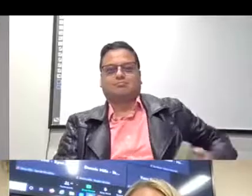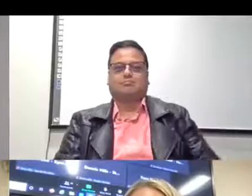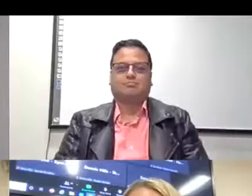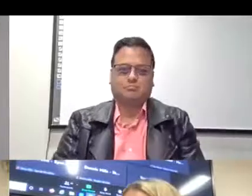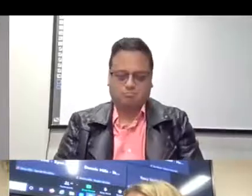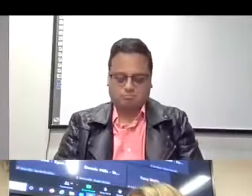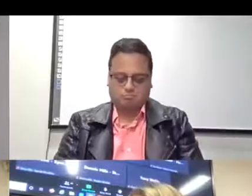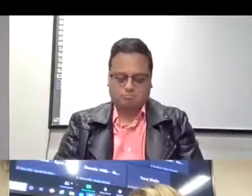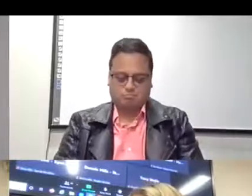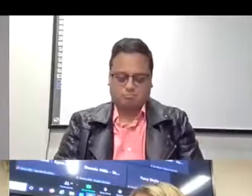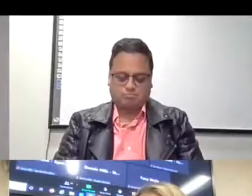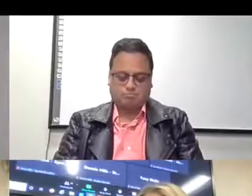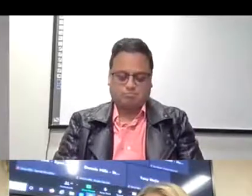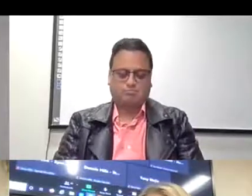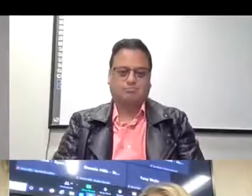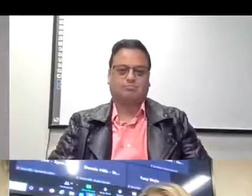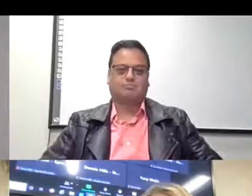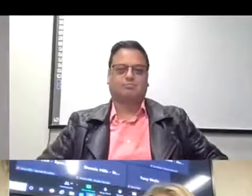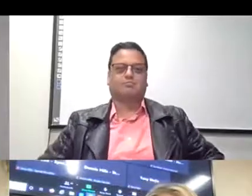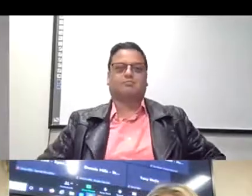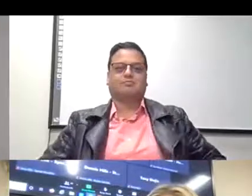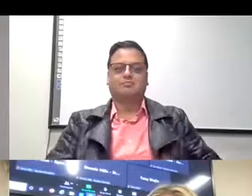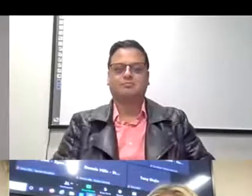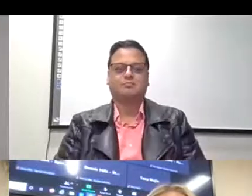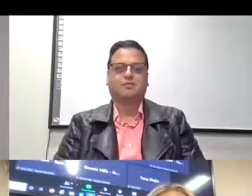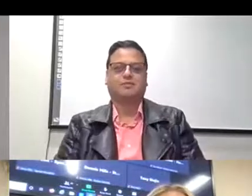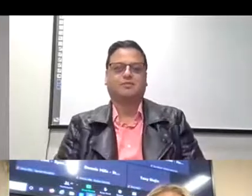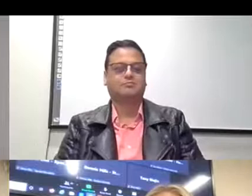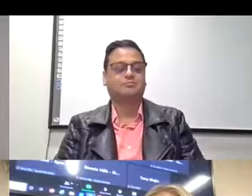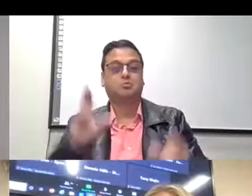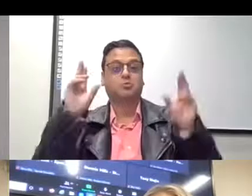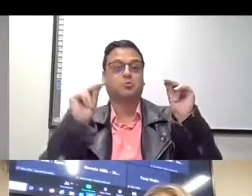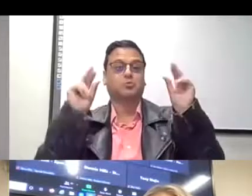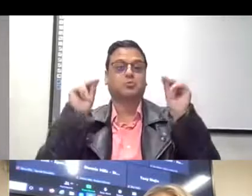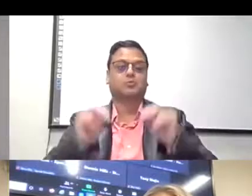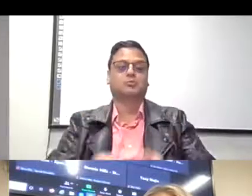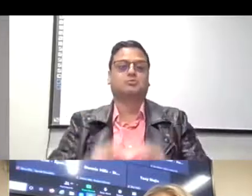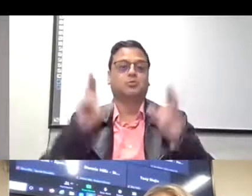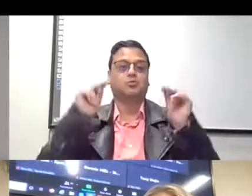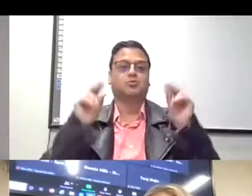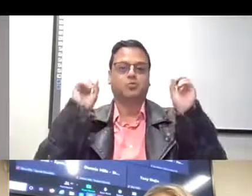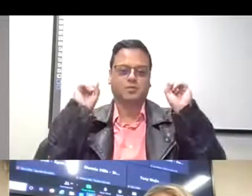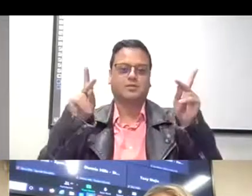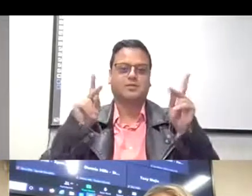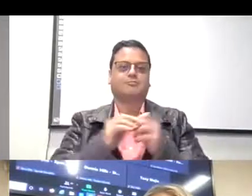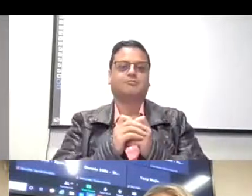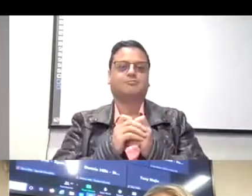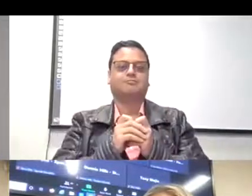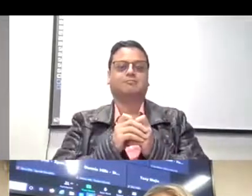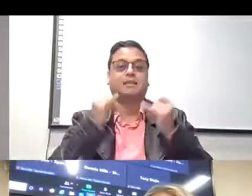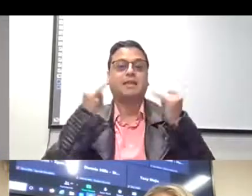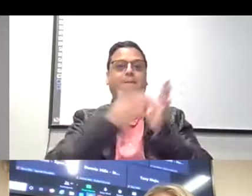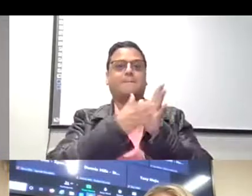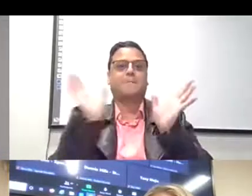Great. Any other clarifying questions before we open it to the public? No, no, no. Okay. I'm going to open up public